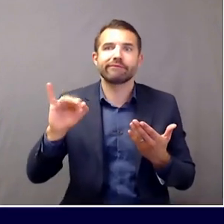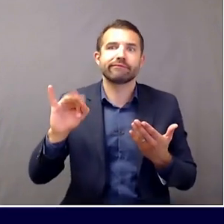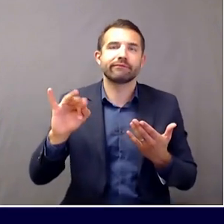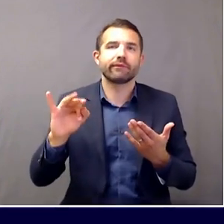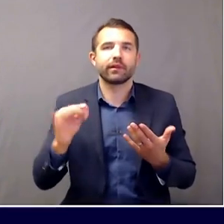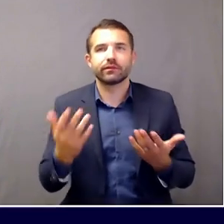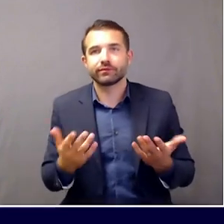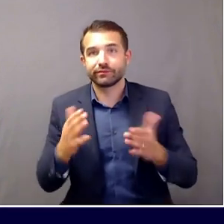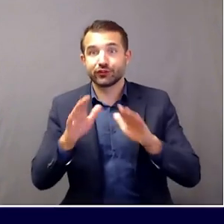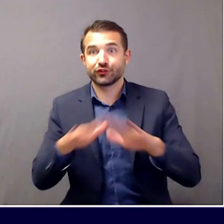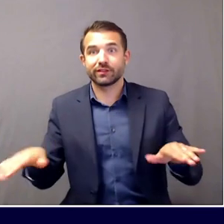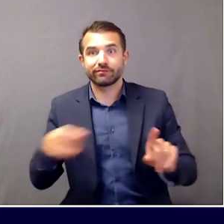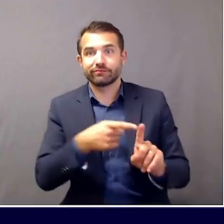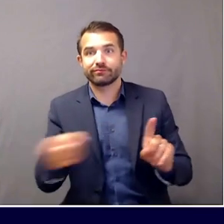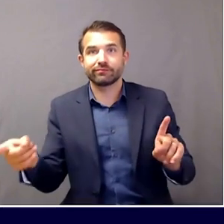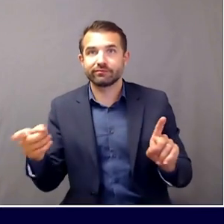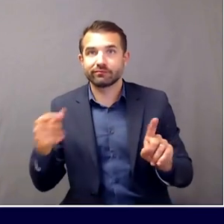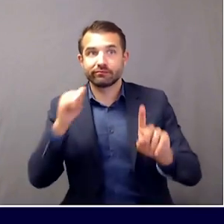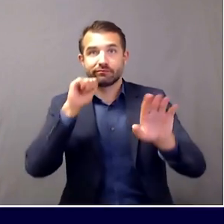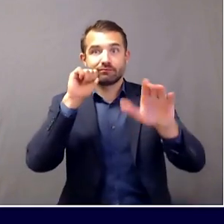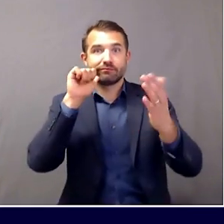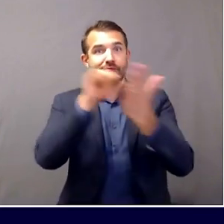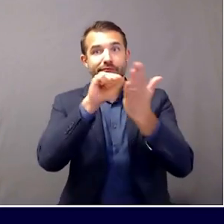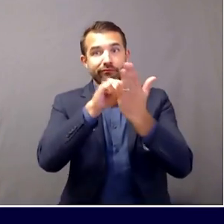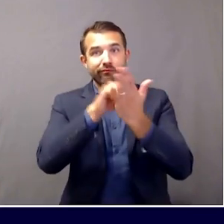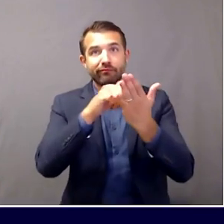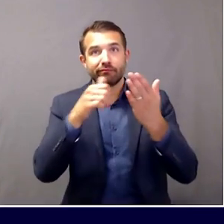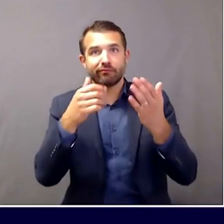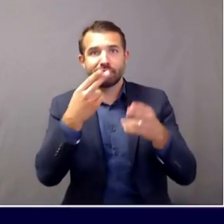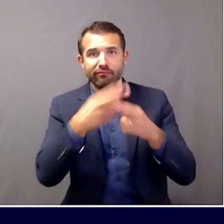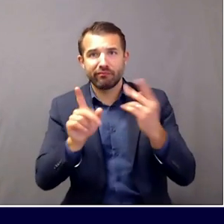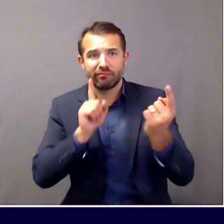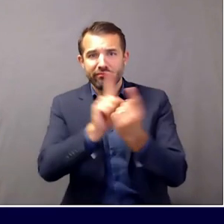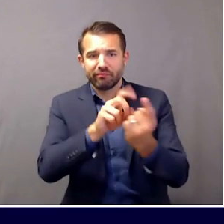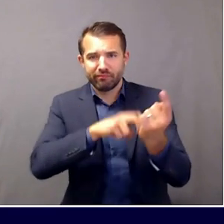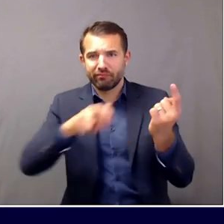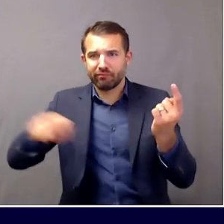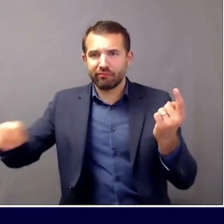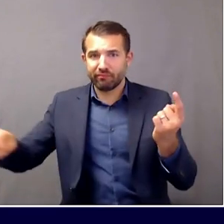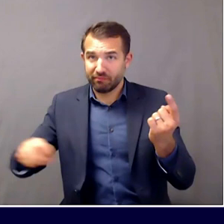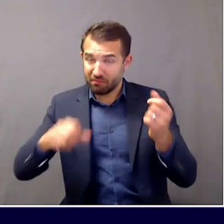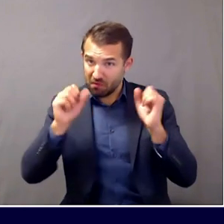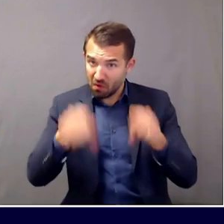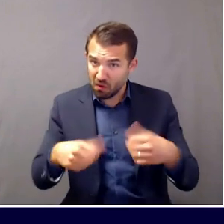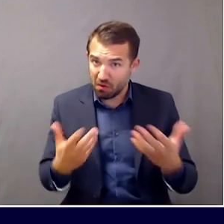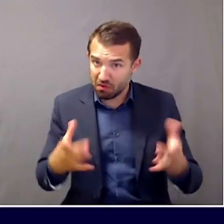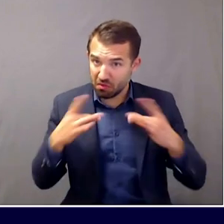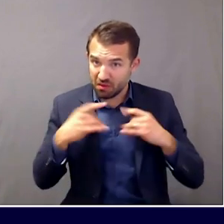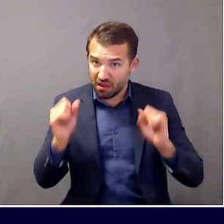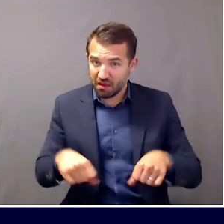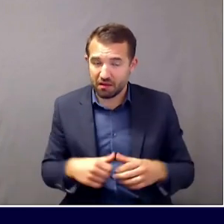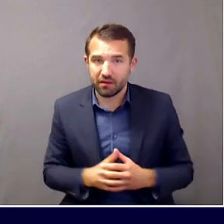for like 15 minutes or so? Something that's been under discussion. Commissioner Lambrew and I have discussed it at length. I'll turn it over to the